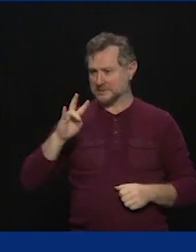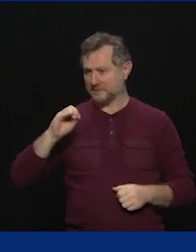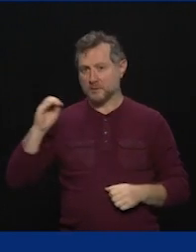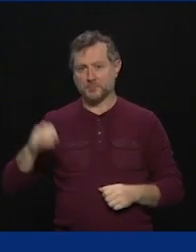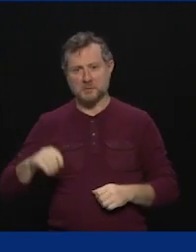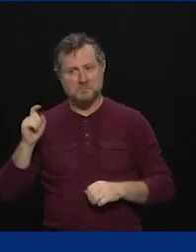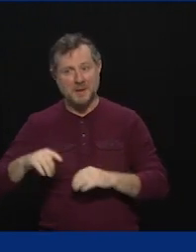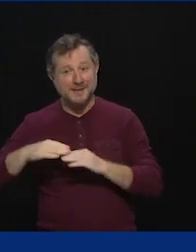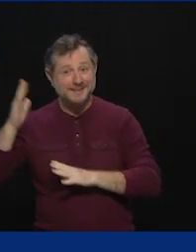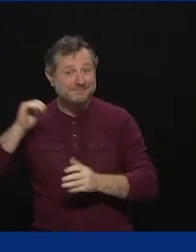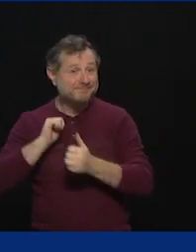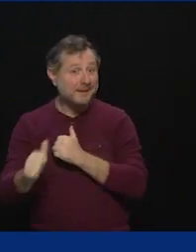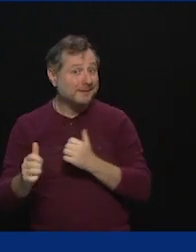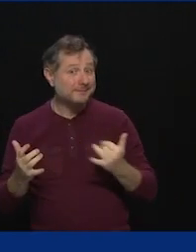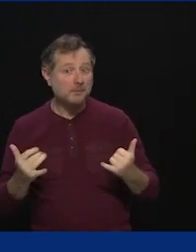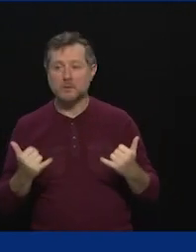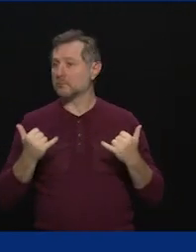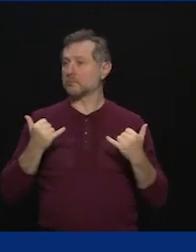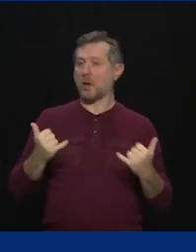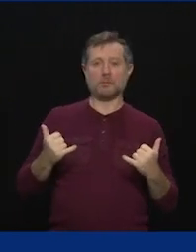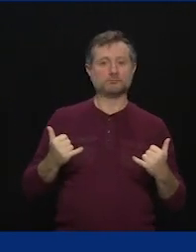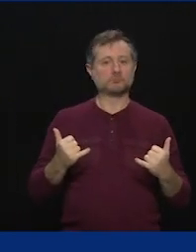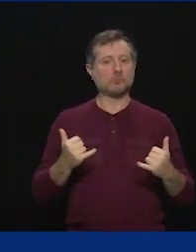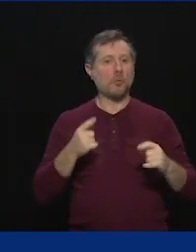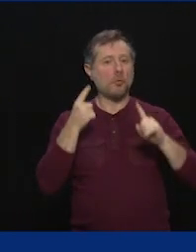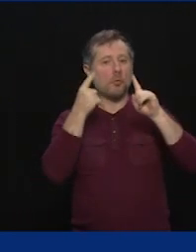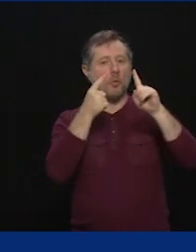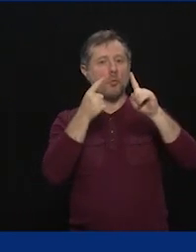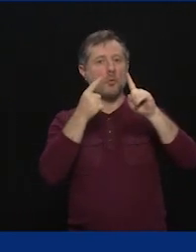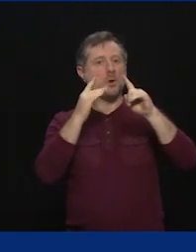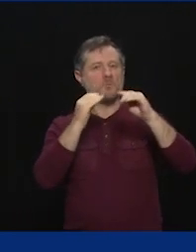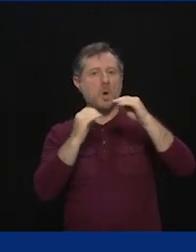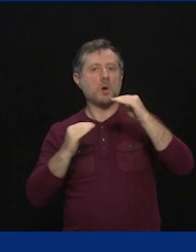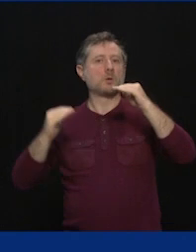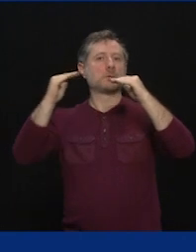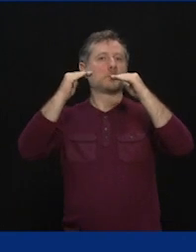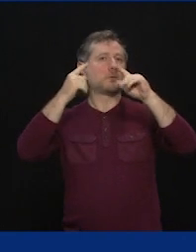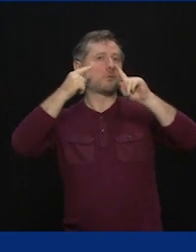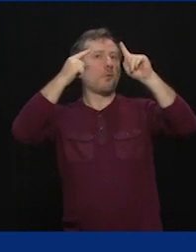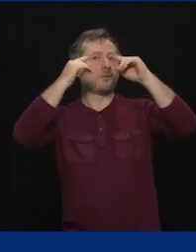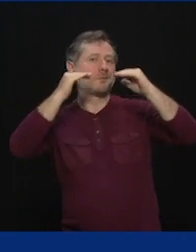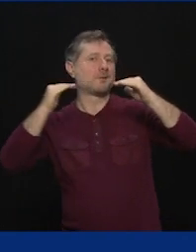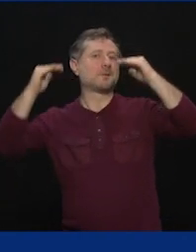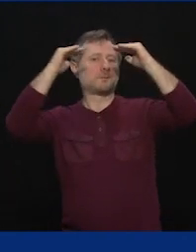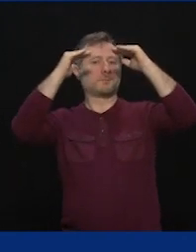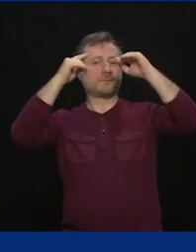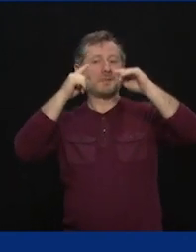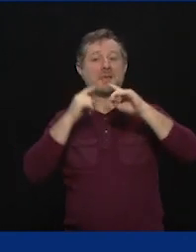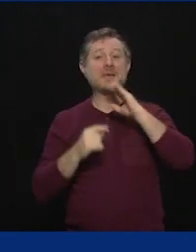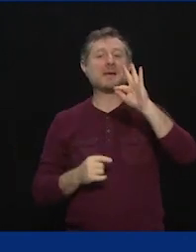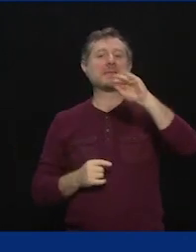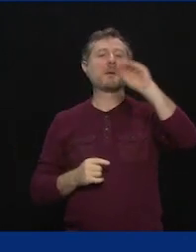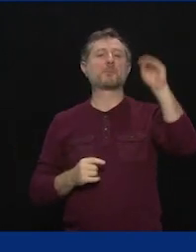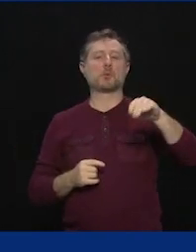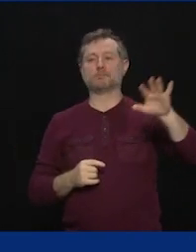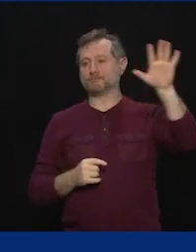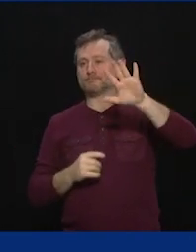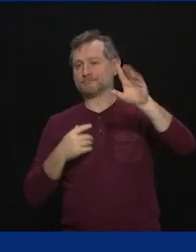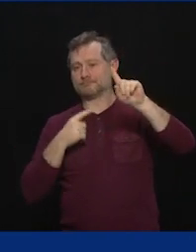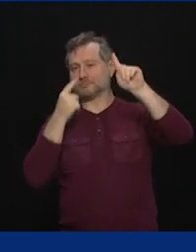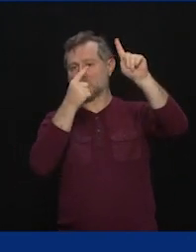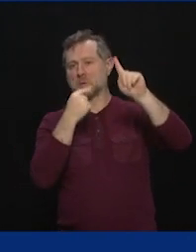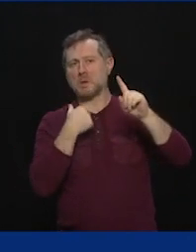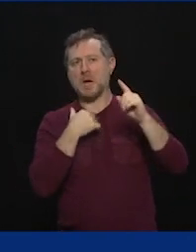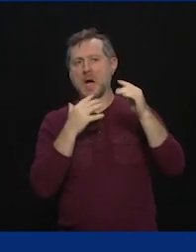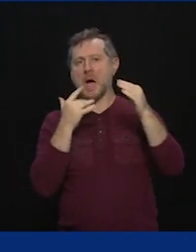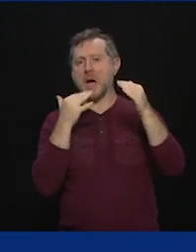keep moving the goal line, and now we're being told about 90% is what we have to achieve. So we're within striking distance,